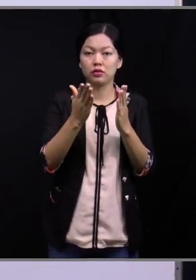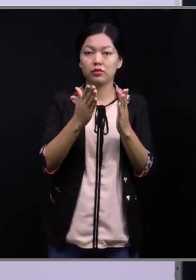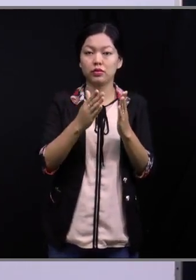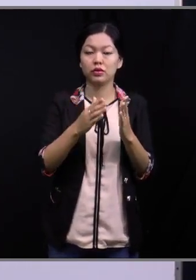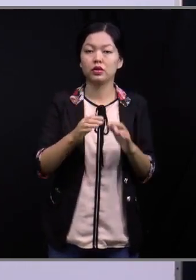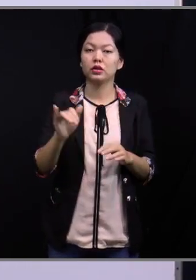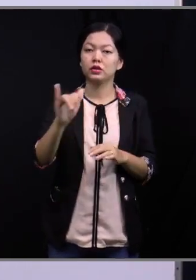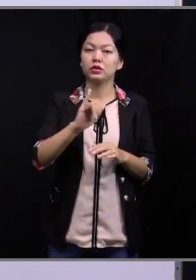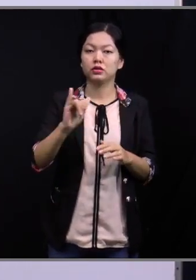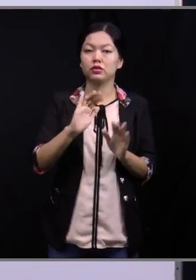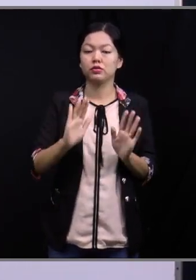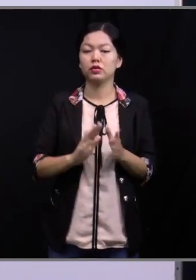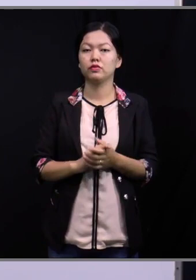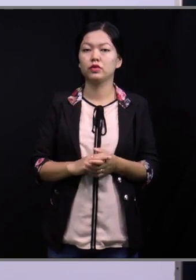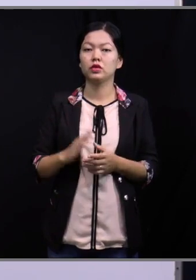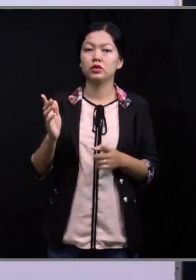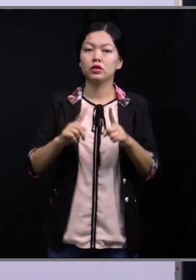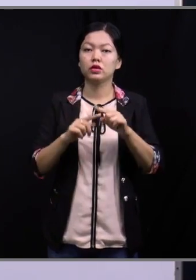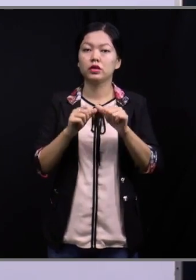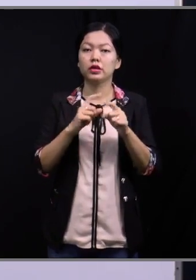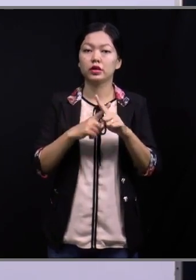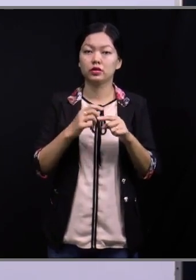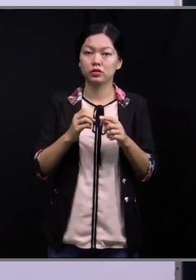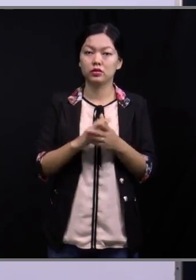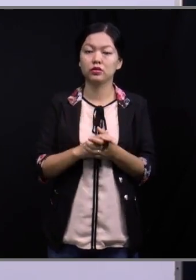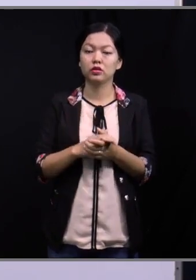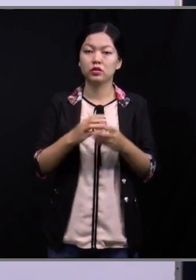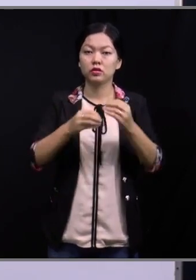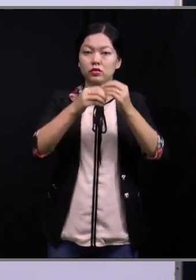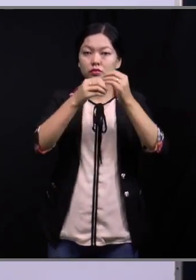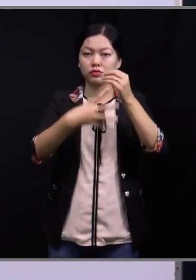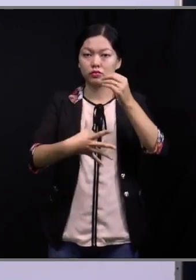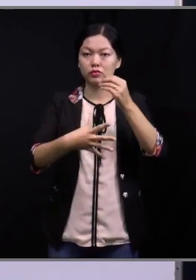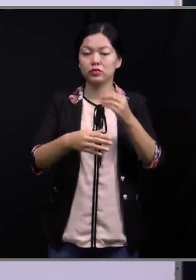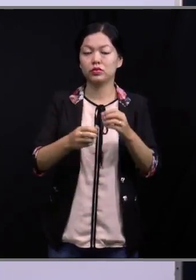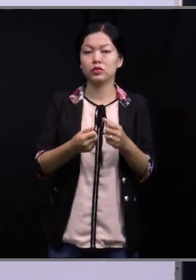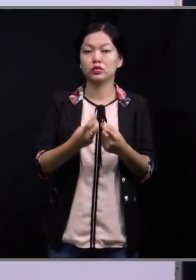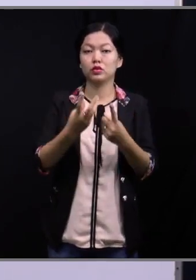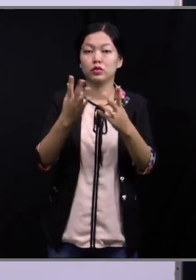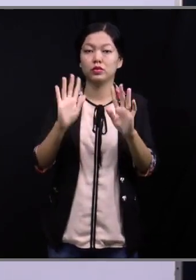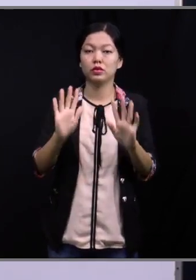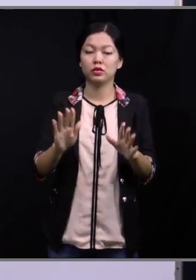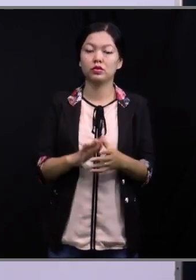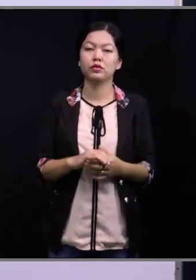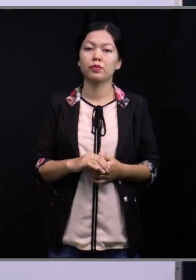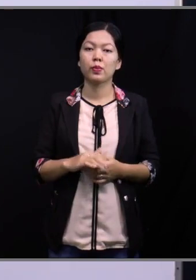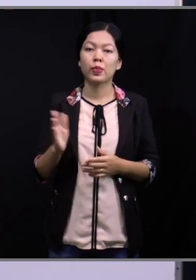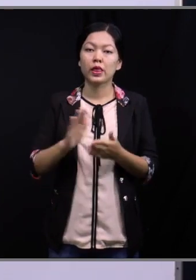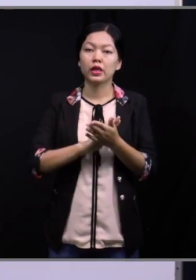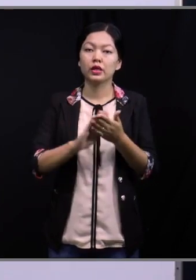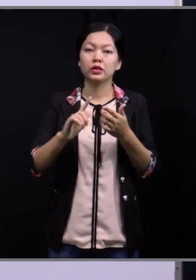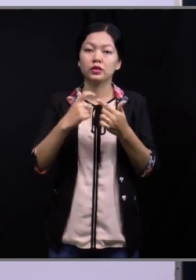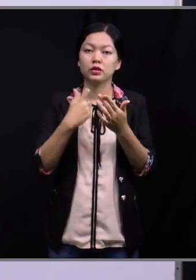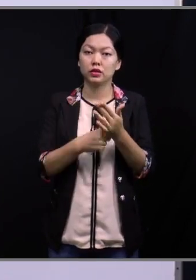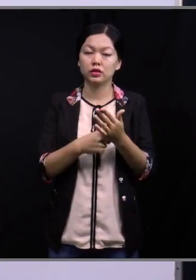It consists of a series of steps, or it consists of a hierarchy of steps. So this, since this hierarchy are part